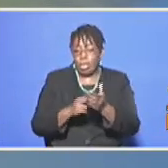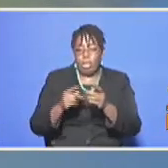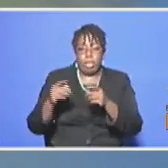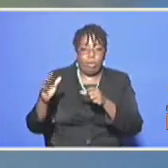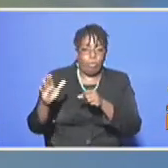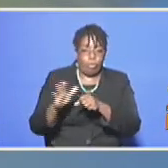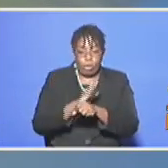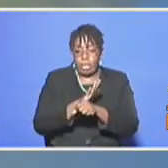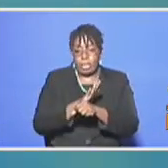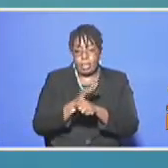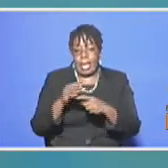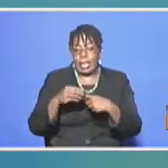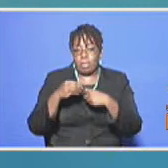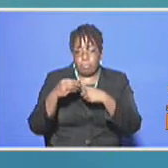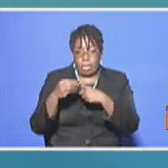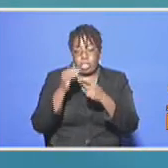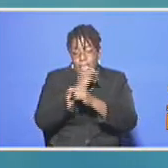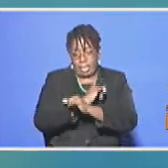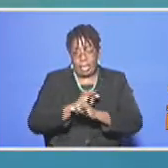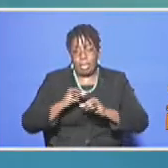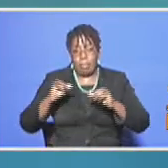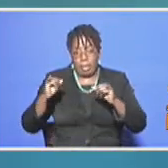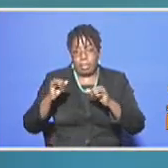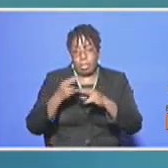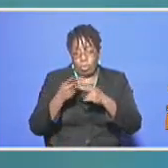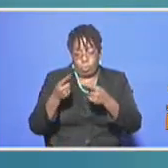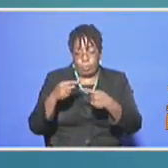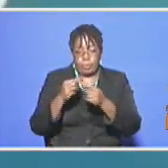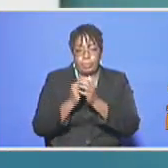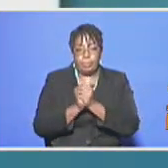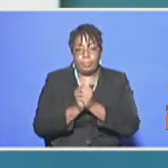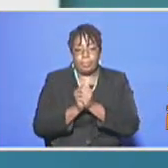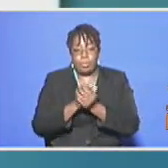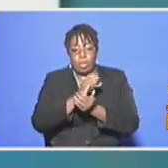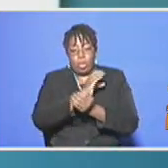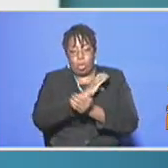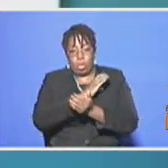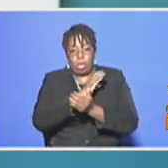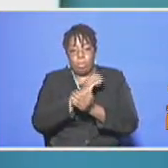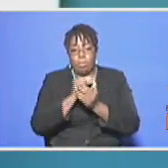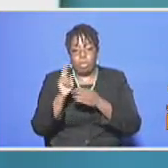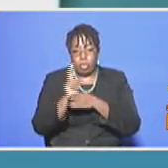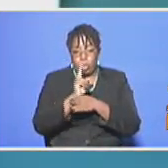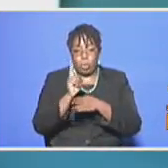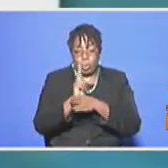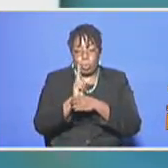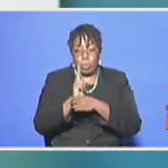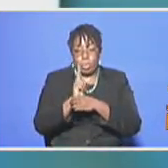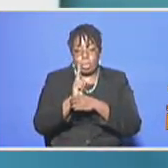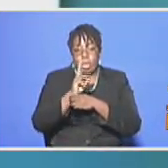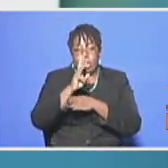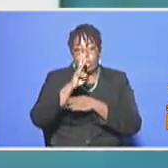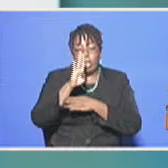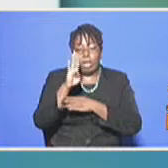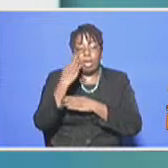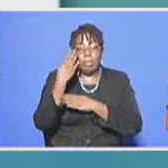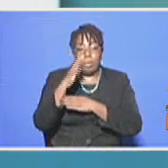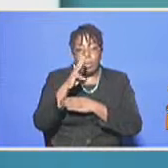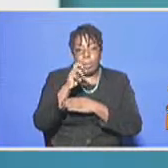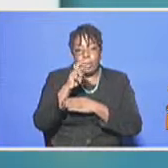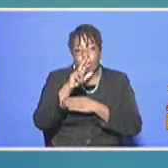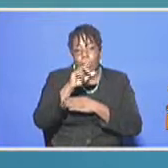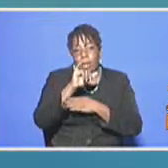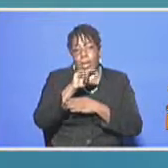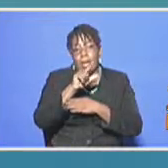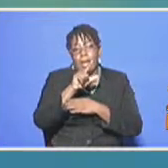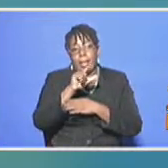fullest, especially as independence is approaching. Coakley plans to incorporate the Blue Marlin into his shoe line and has already entered into